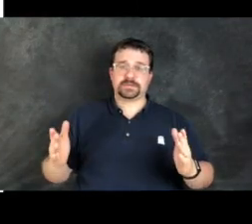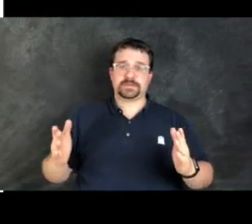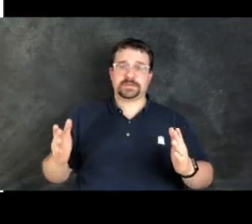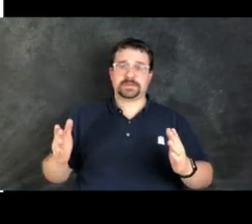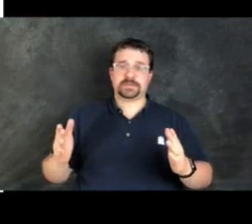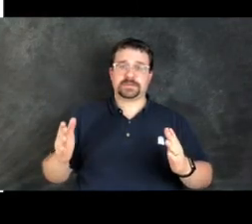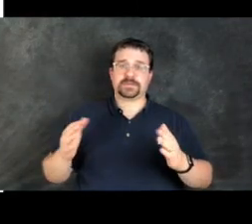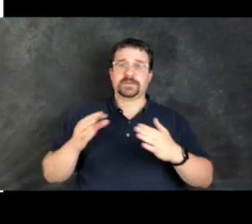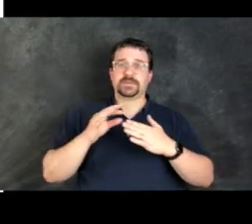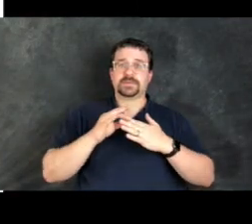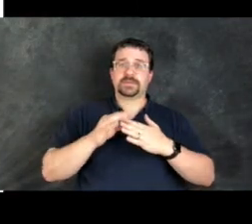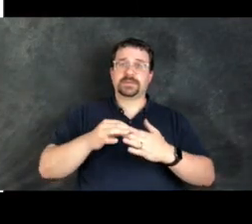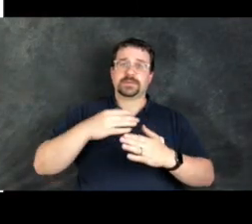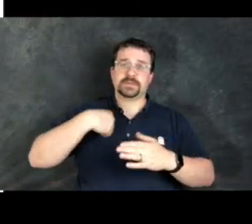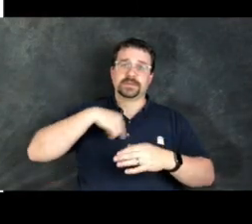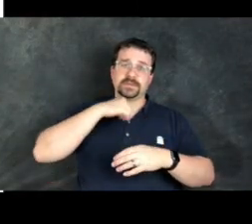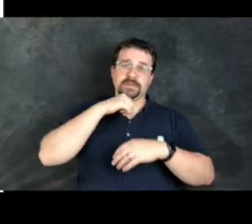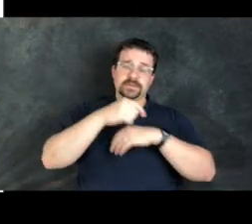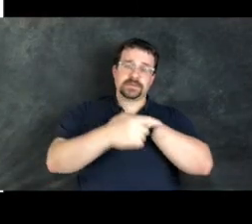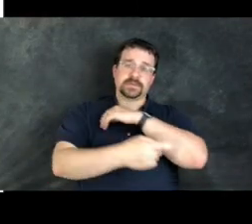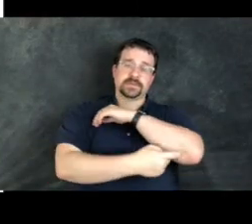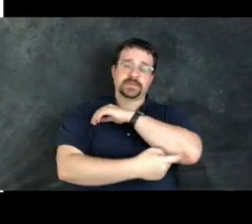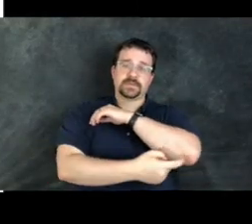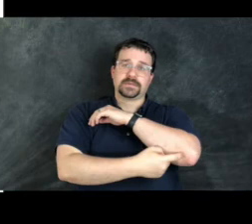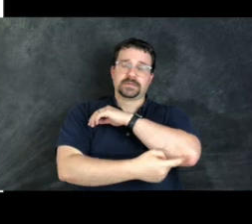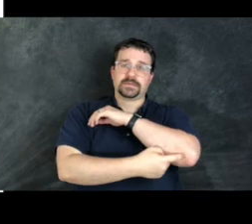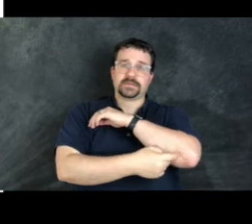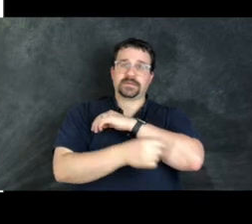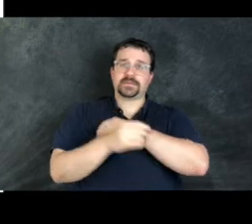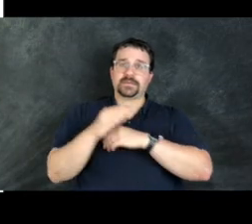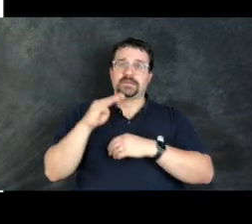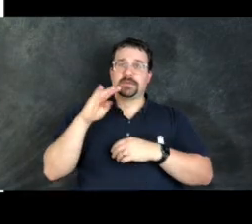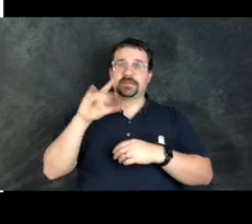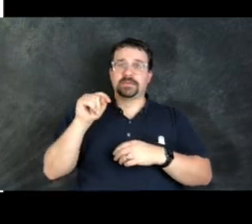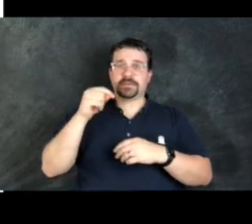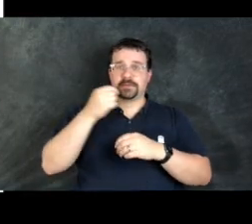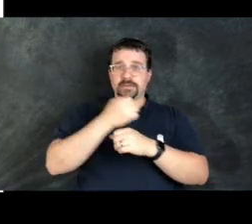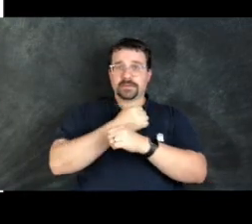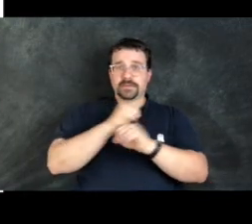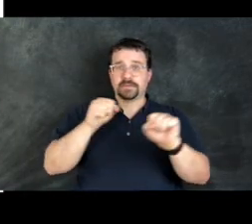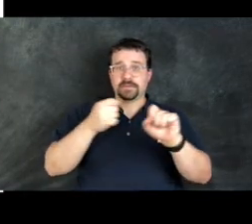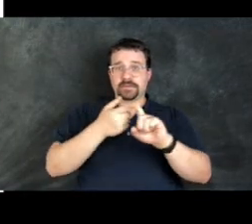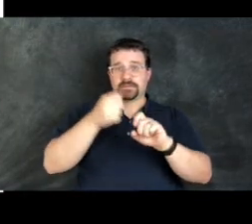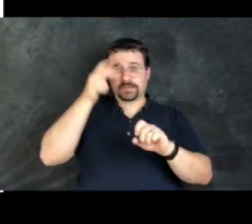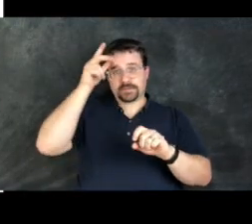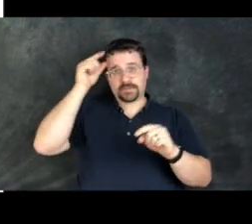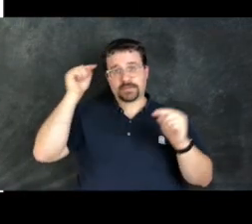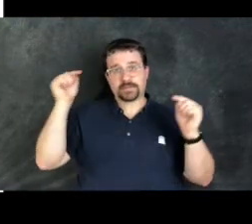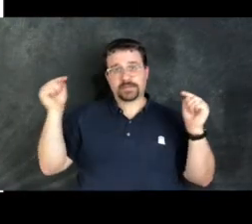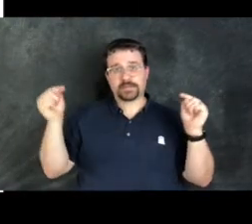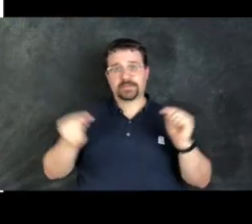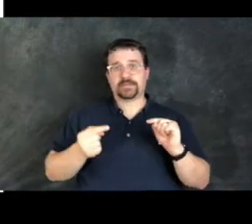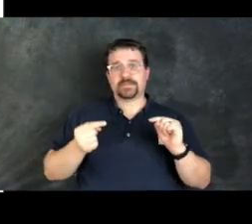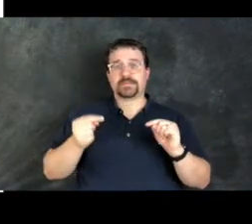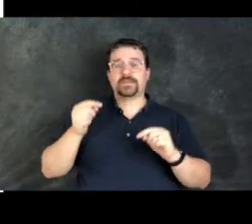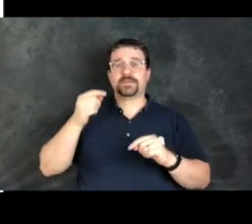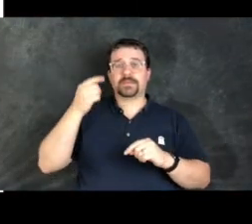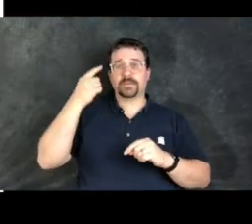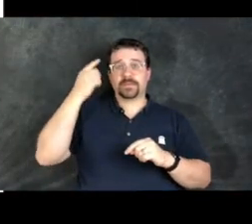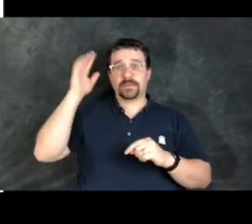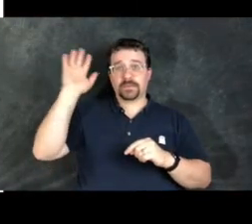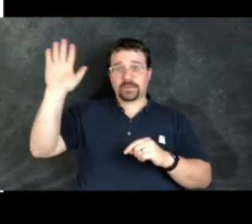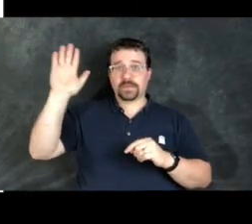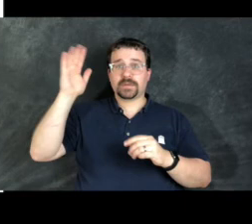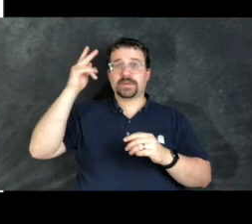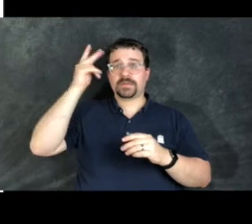trespass against us. And lead us not into temptation, but deliver us from evil.